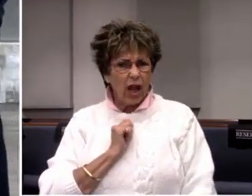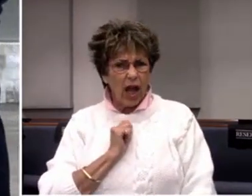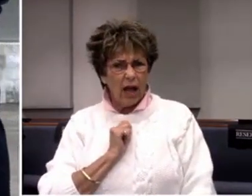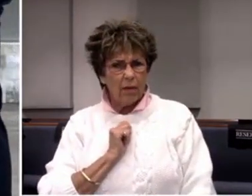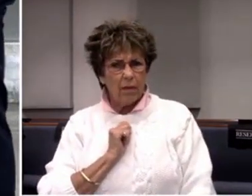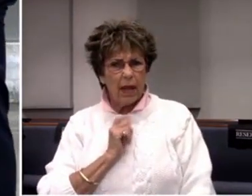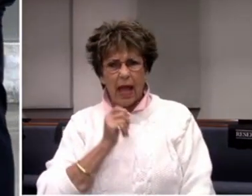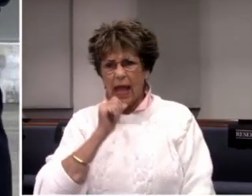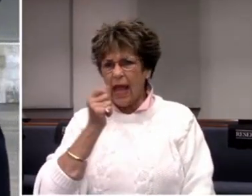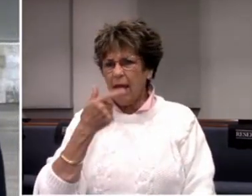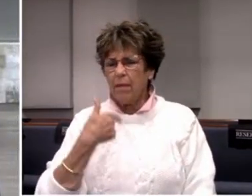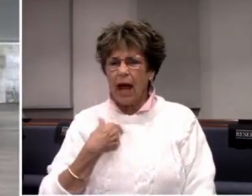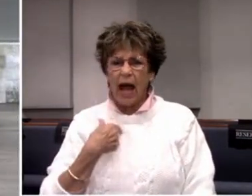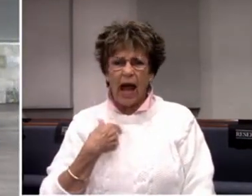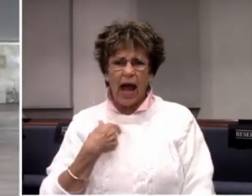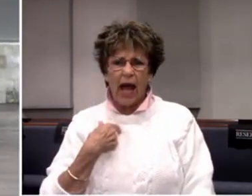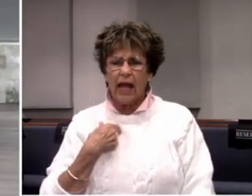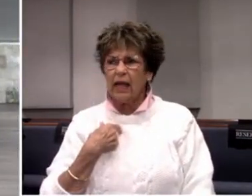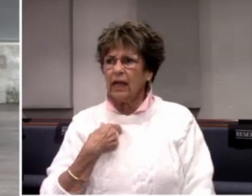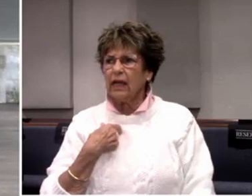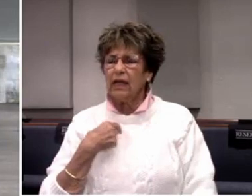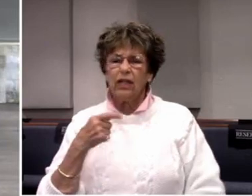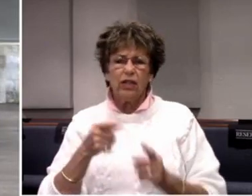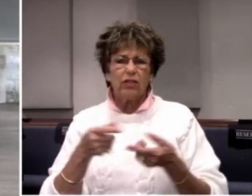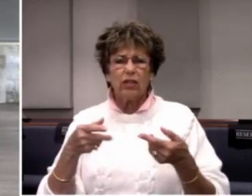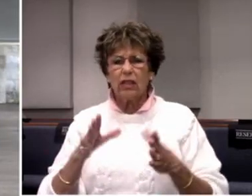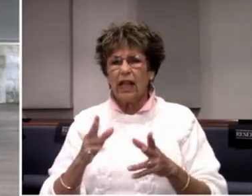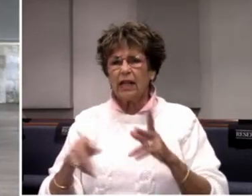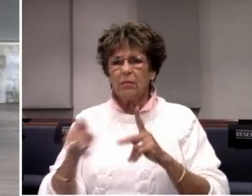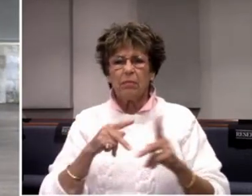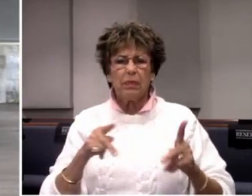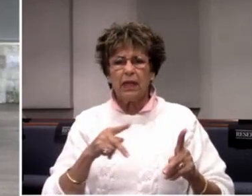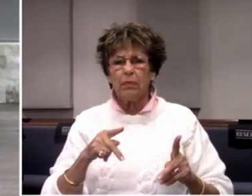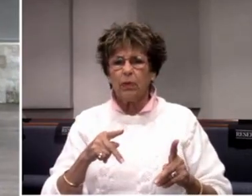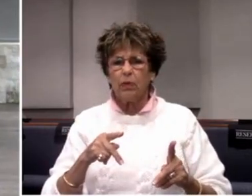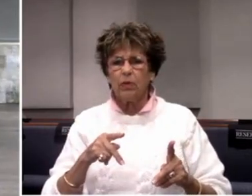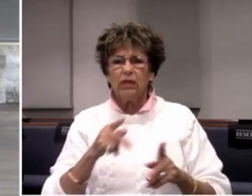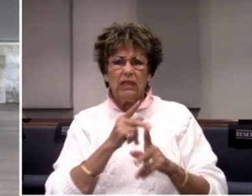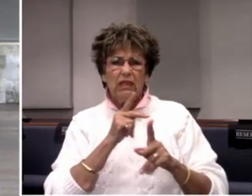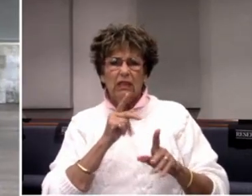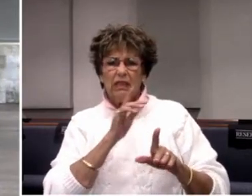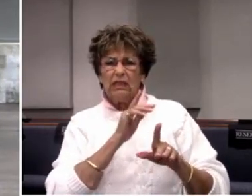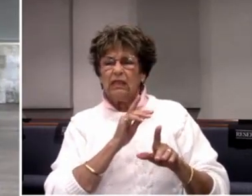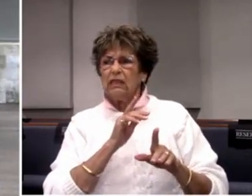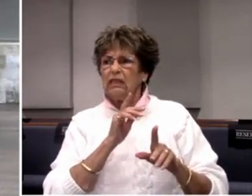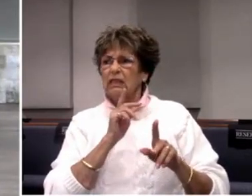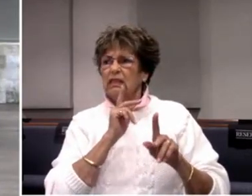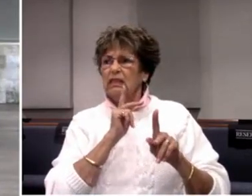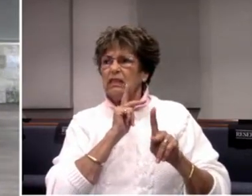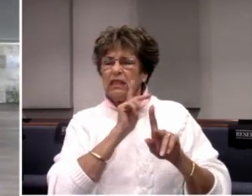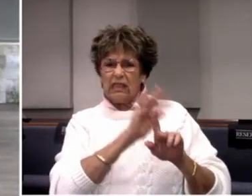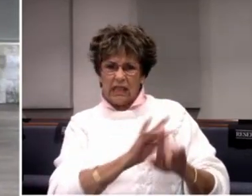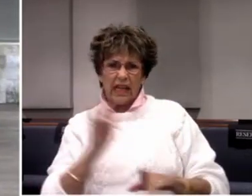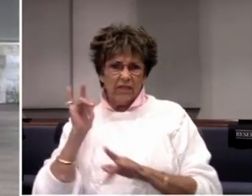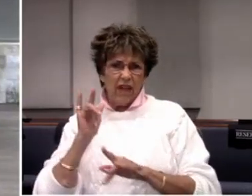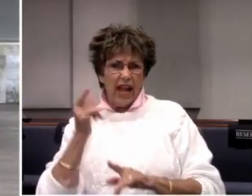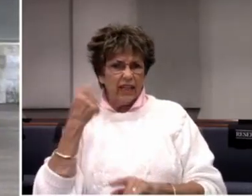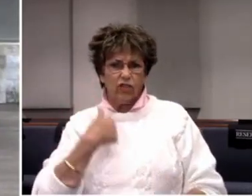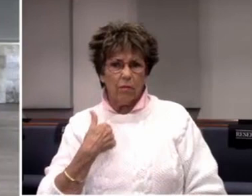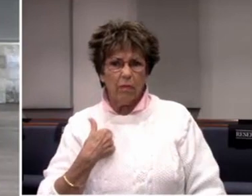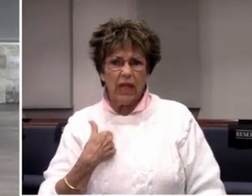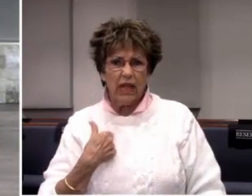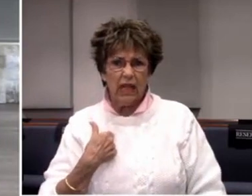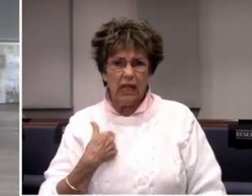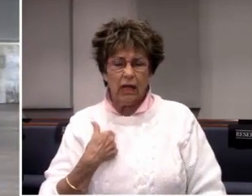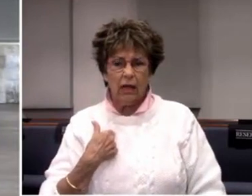all over and taken advantage of? No, you have a right to speak the truth. You have a right to stand up. You have a